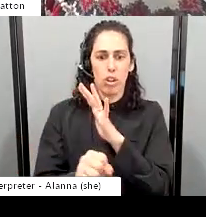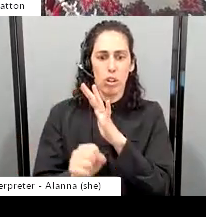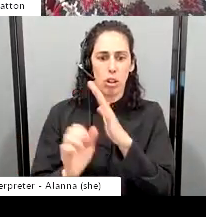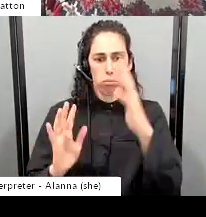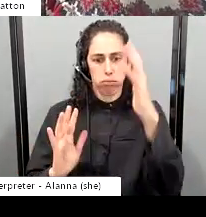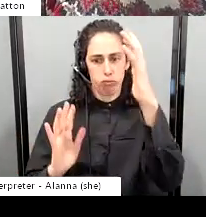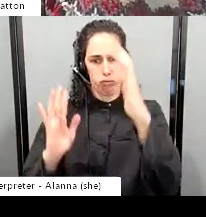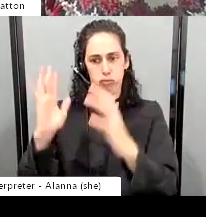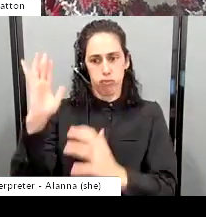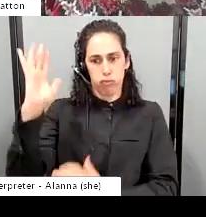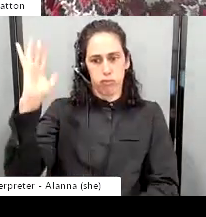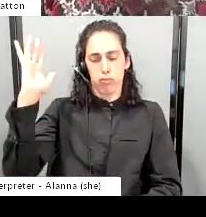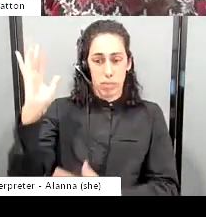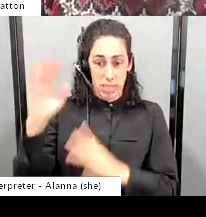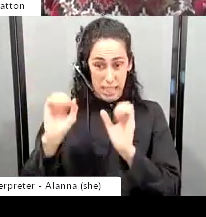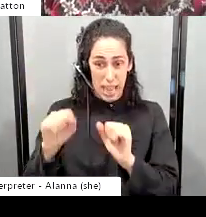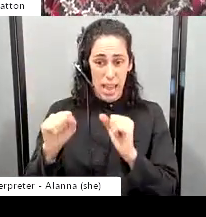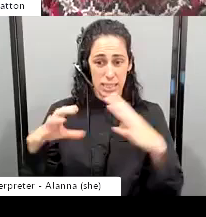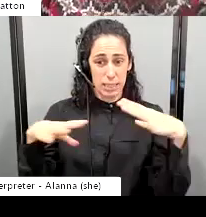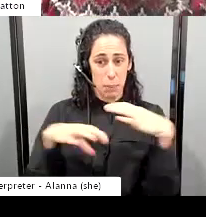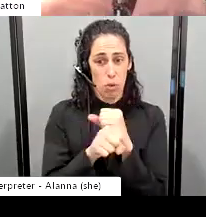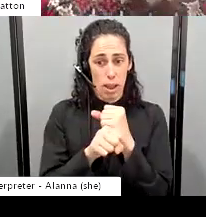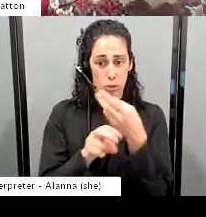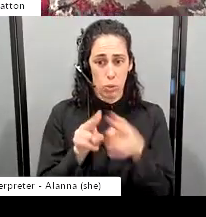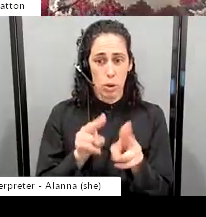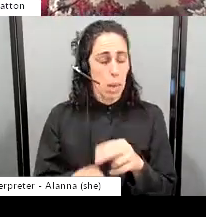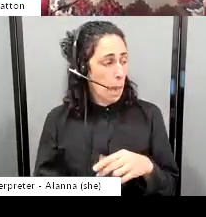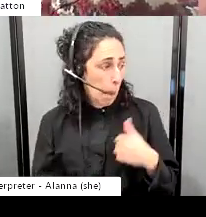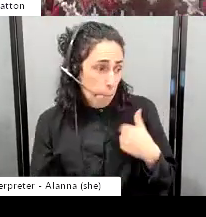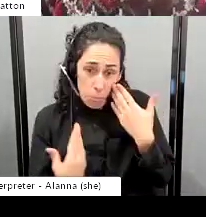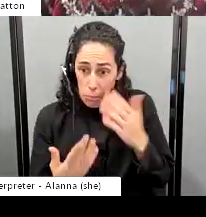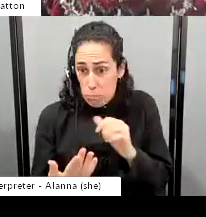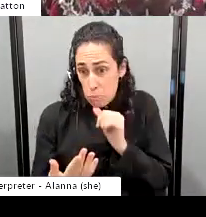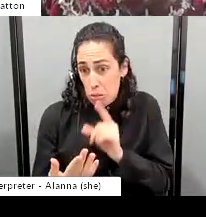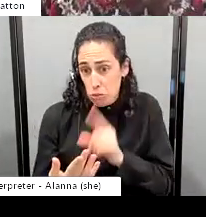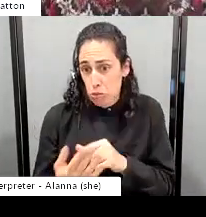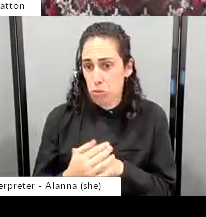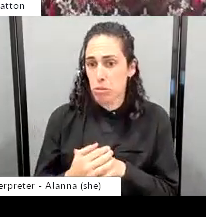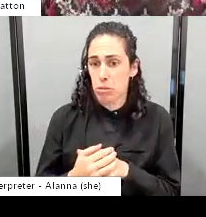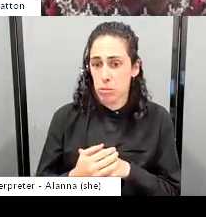Phil? I think you can absolutely do it. So for example, I work for the government, and